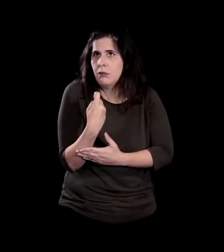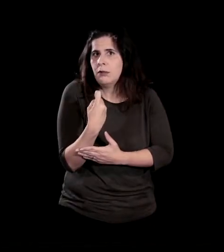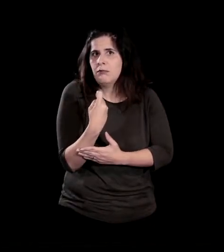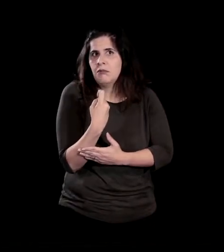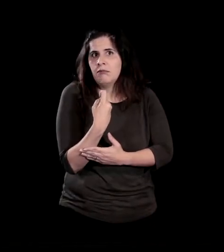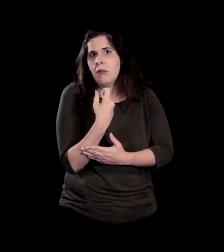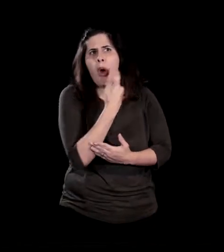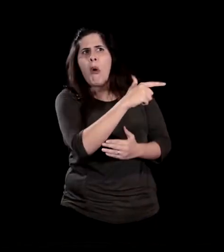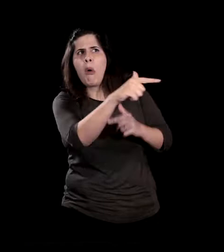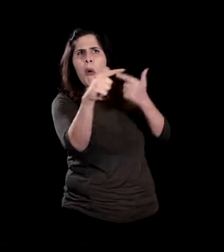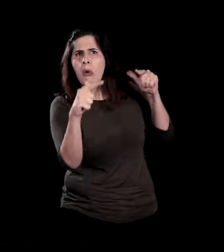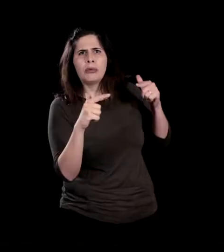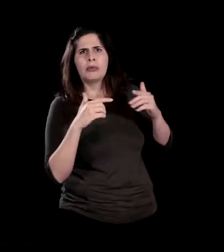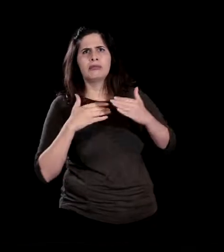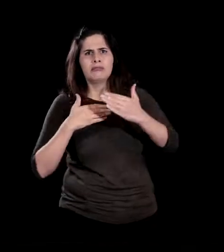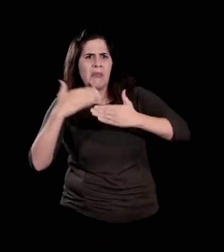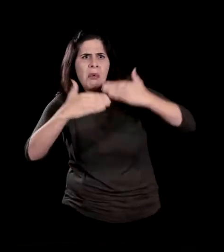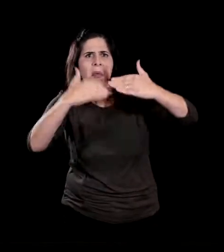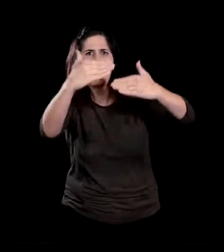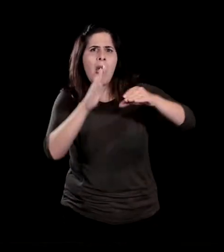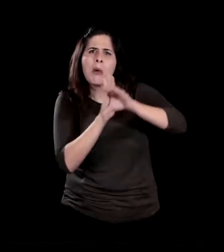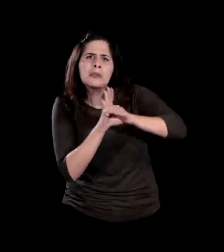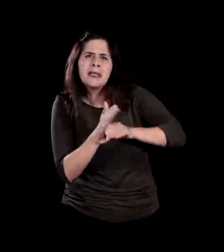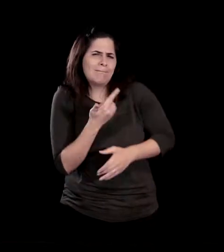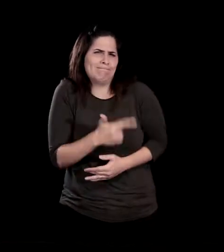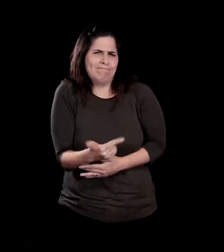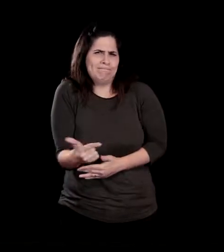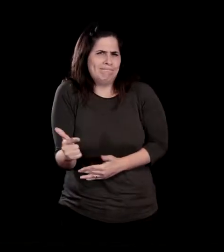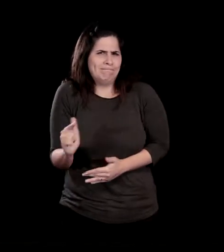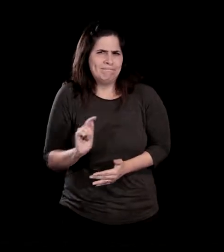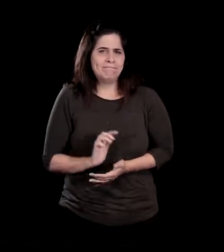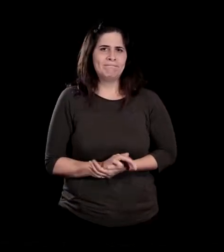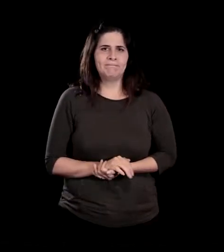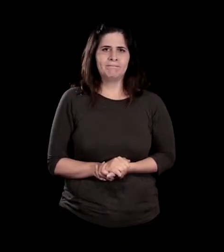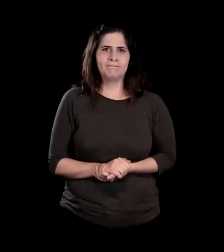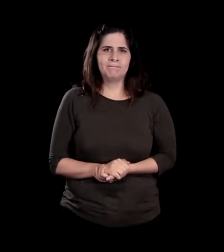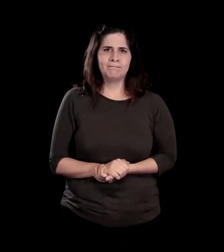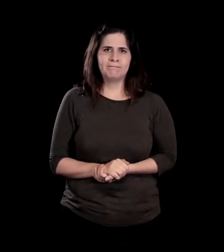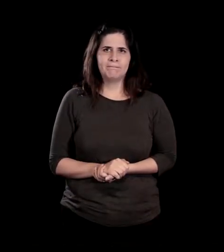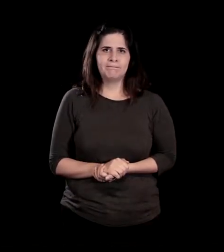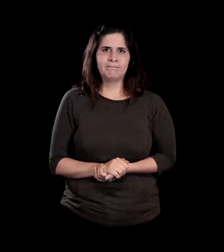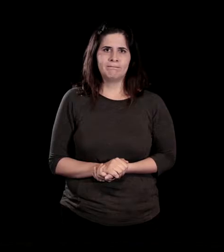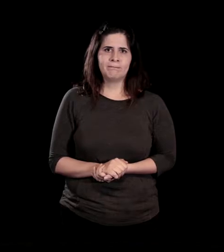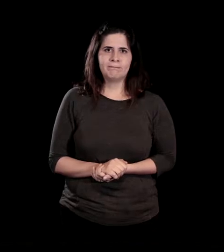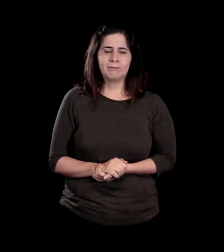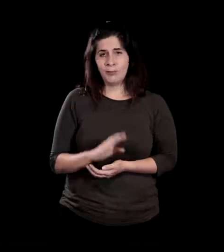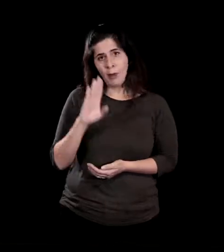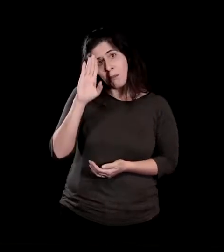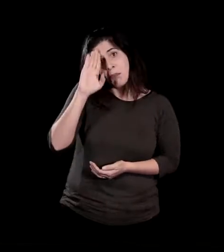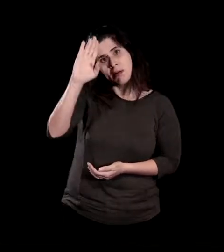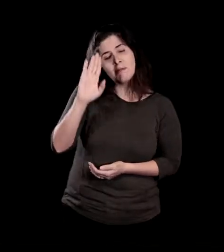principle. This work don't have a lot of different concept layer over